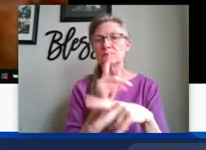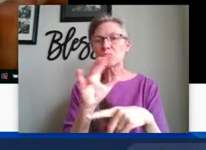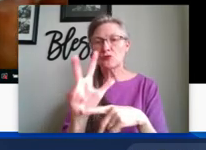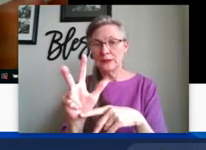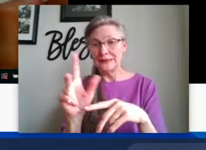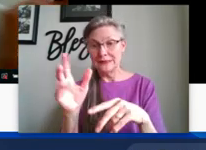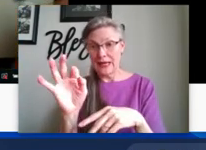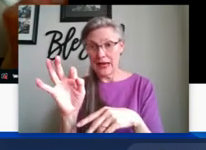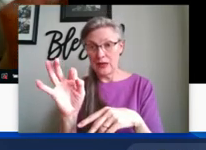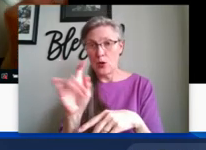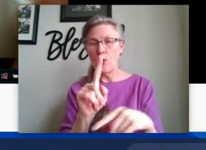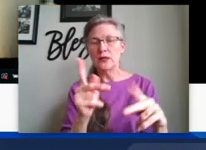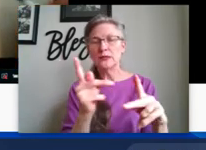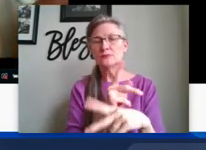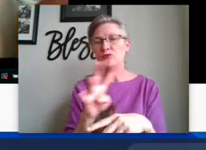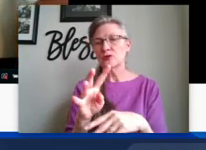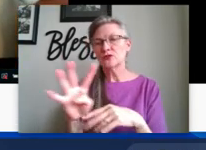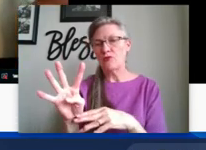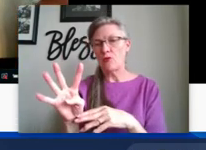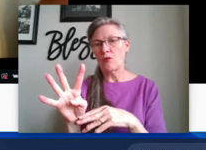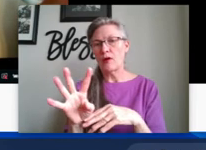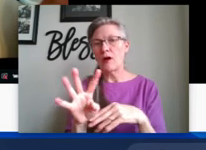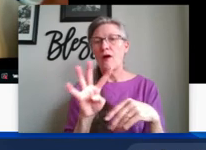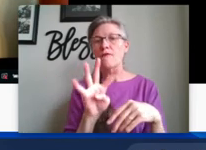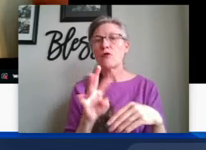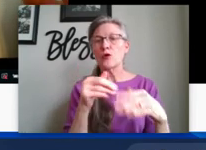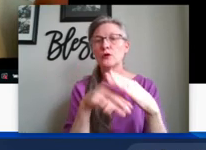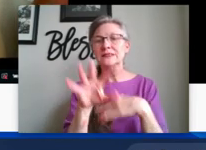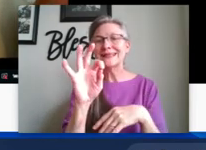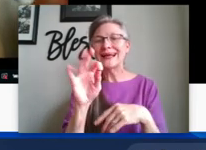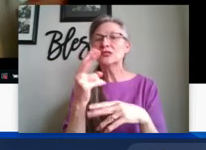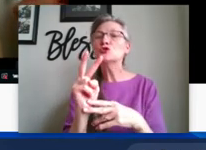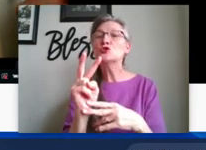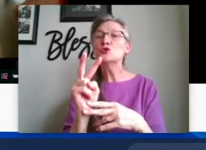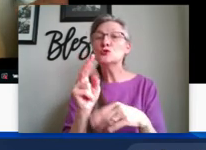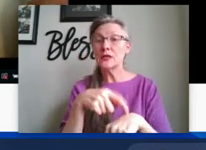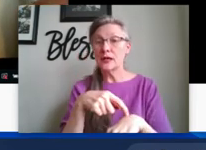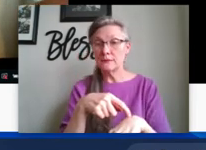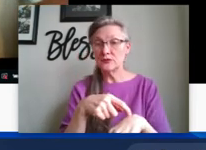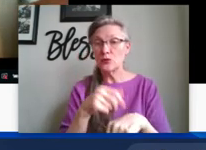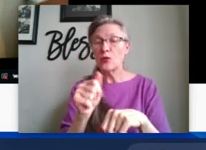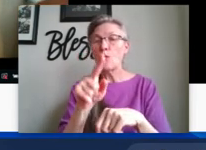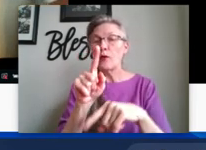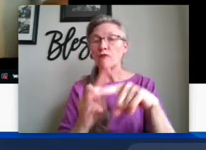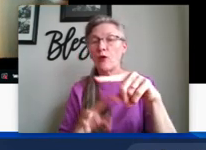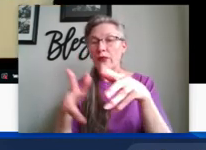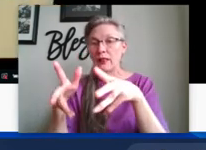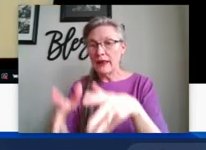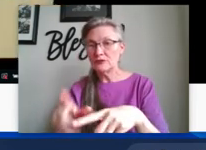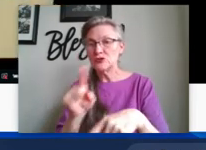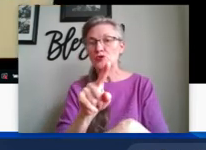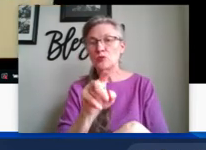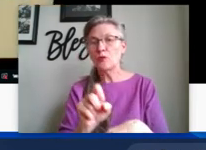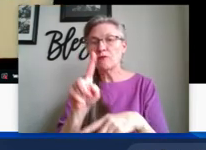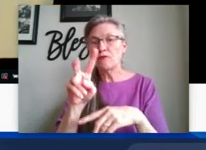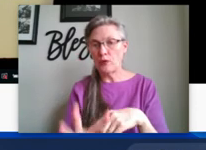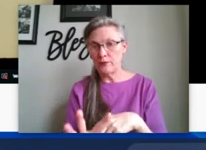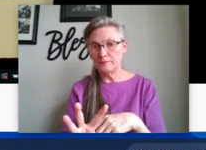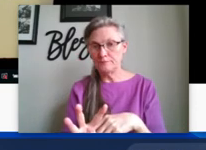9. 1 times 4 is 4. 4 goes into 9 2 times with 1/4 left over, so I have 2 and